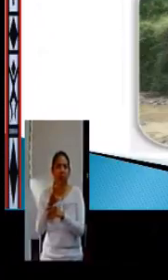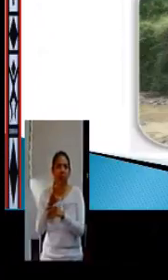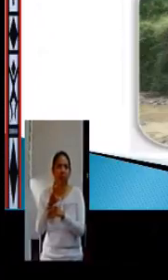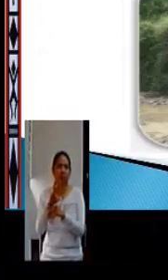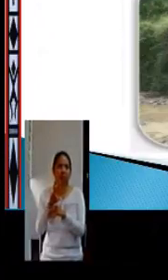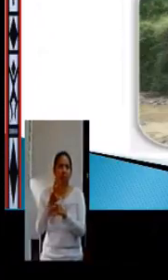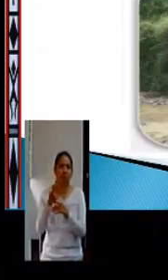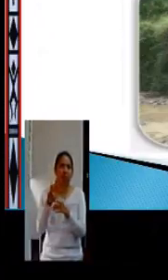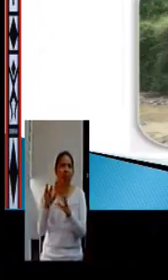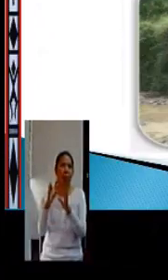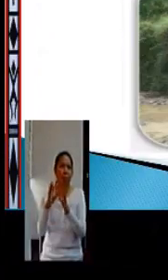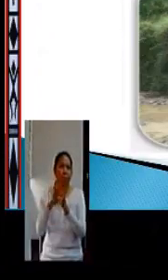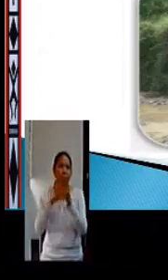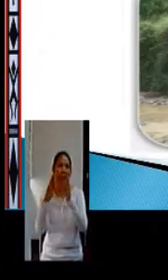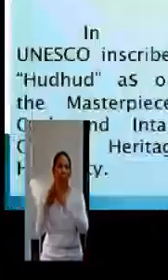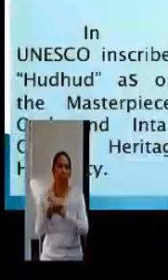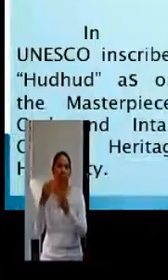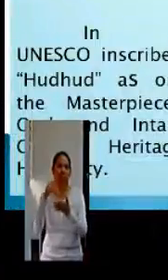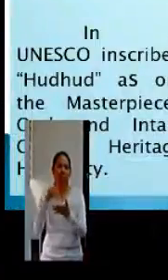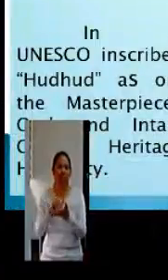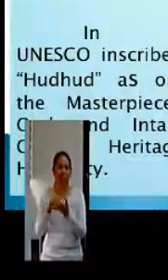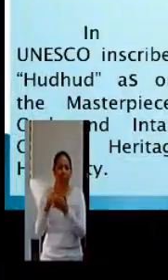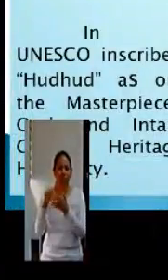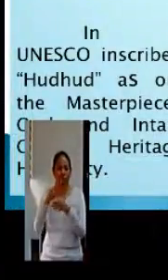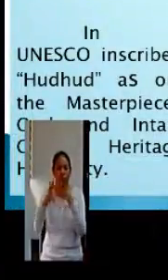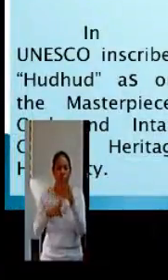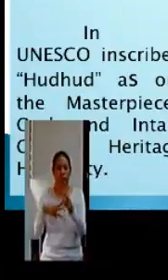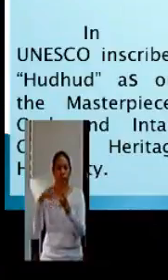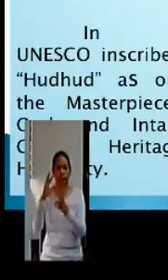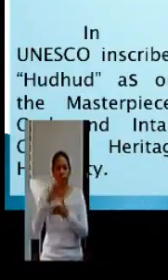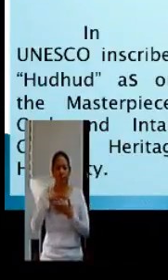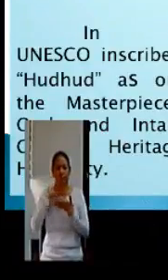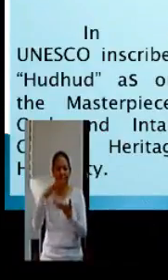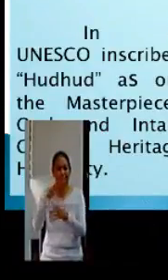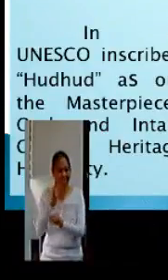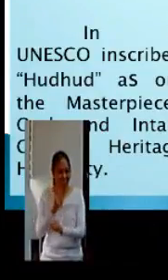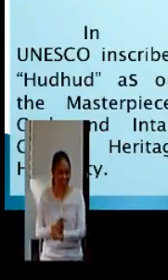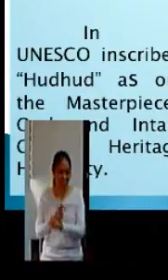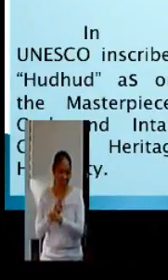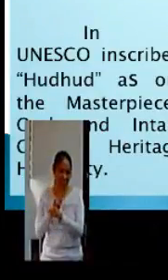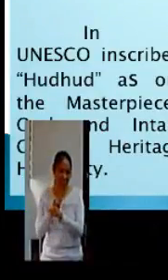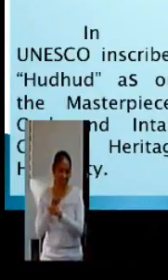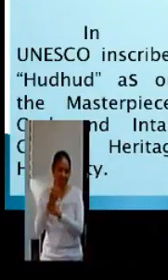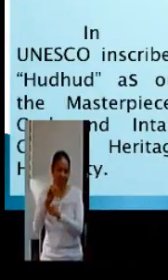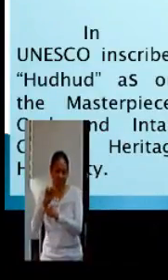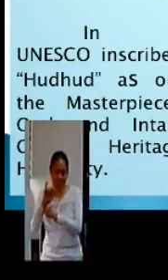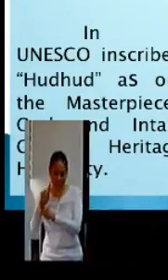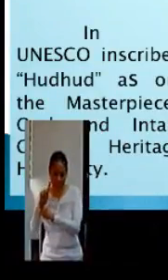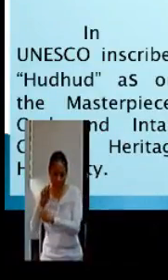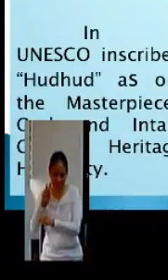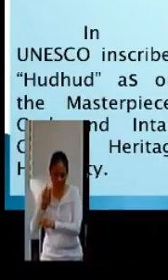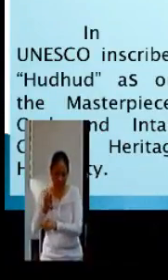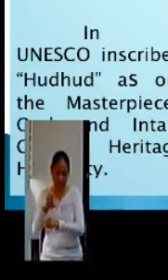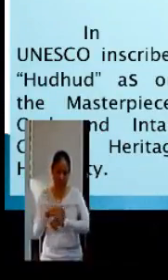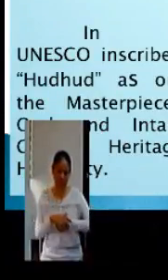Site. Next, please. So we are also a cultural heritage site. We